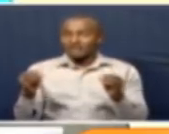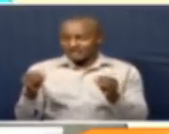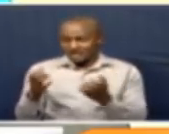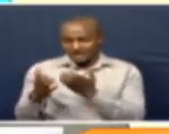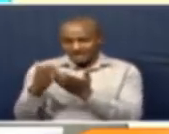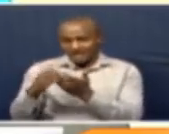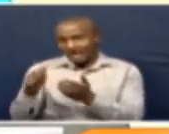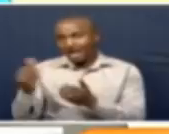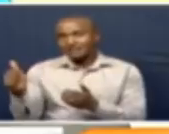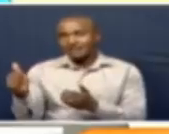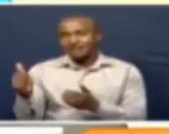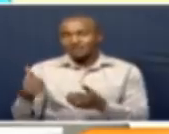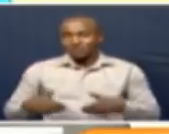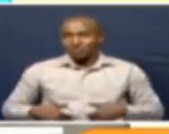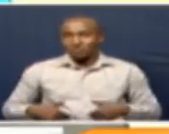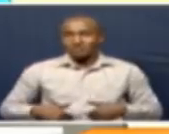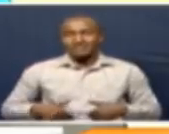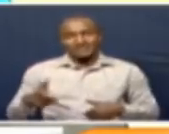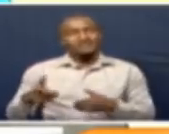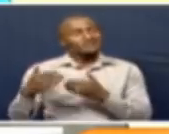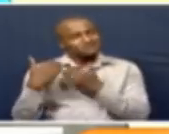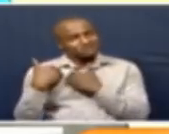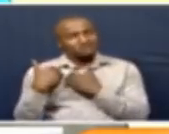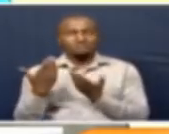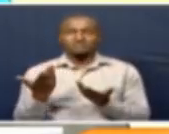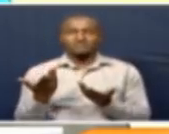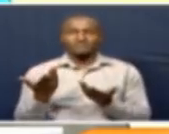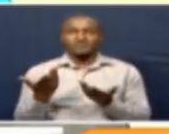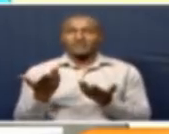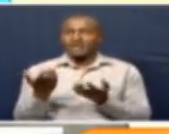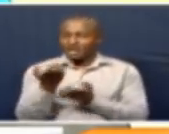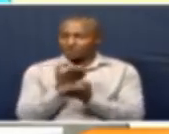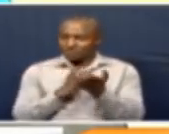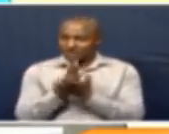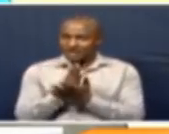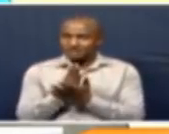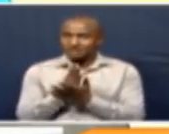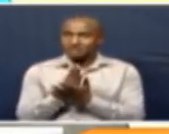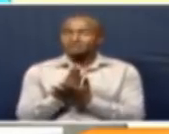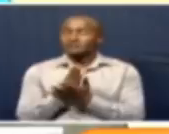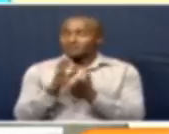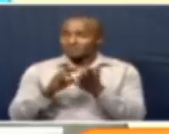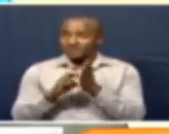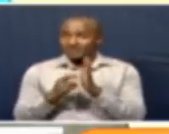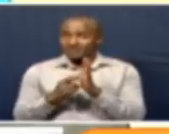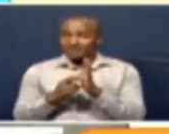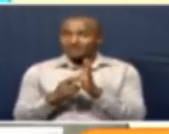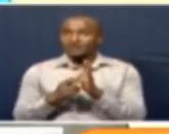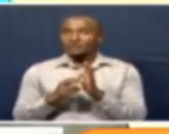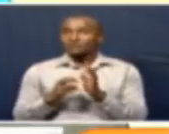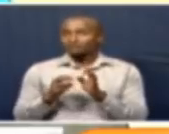That is unqualified obligation, a moral obligation. The issue of economic right and moral right meaning, that you're now